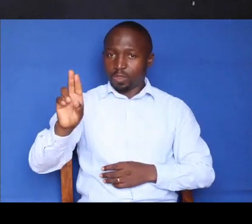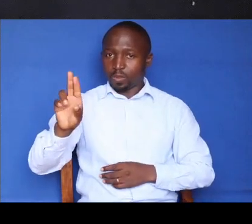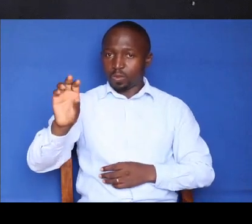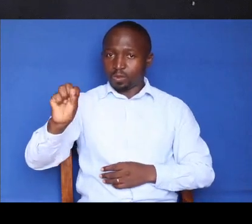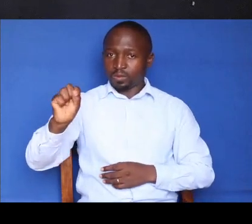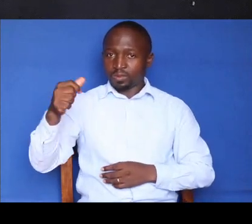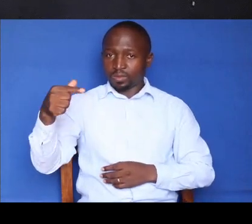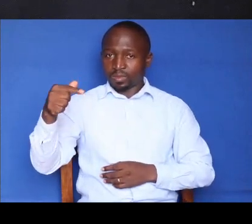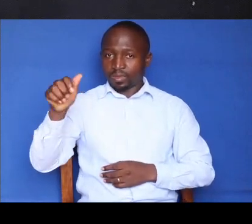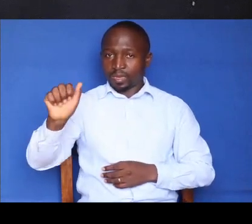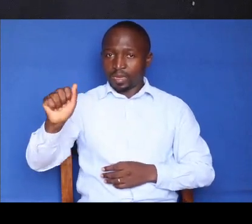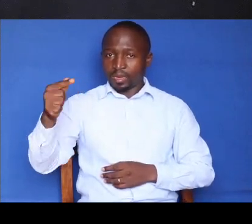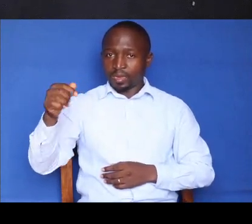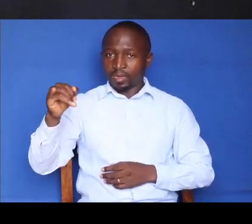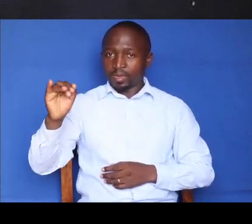static